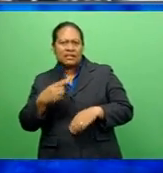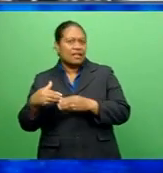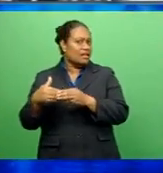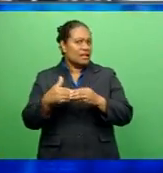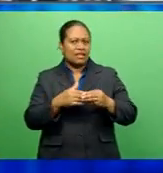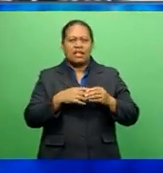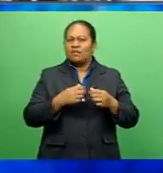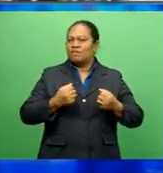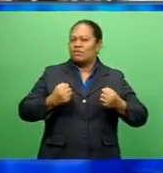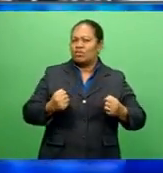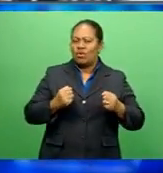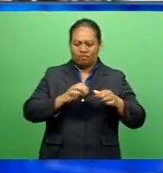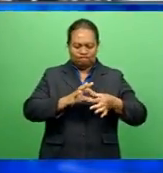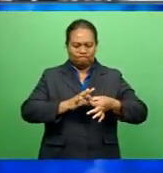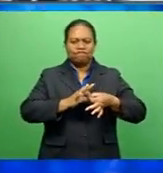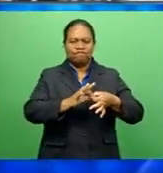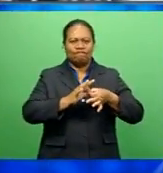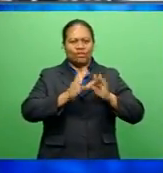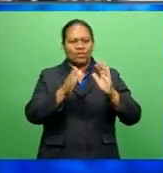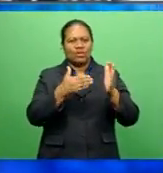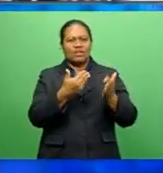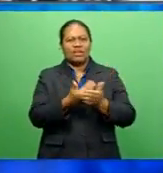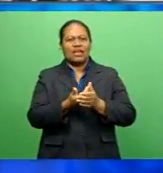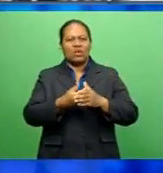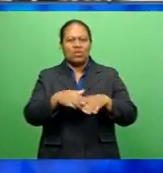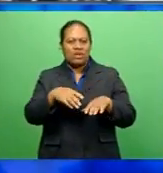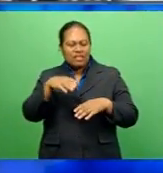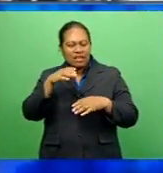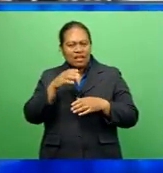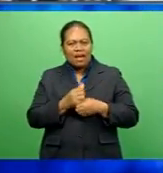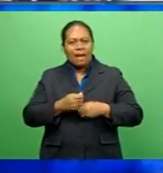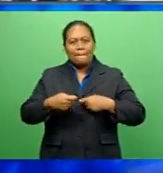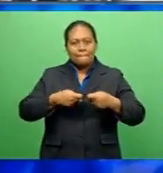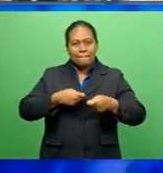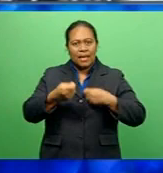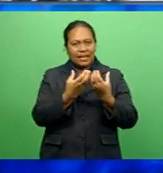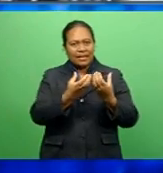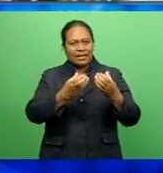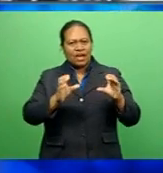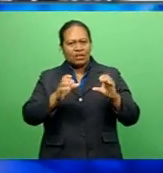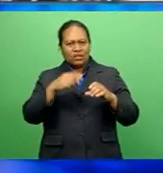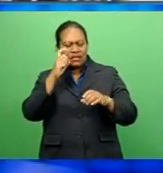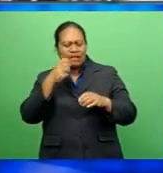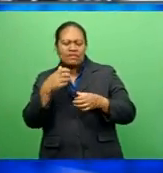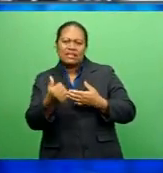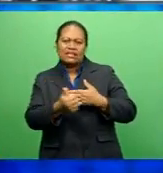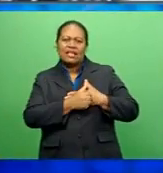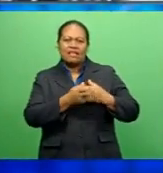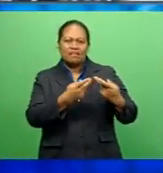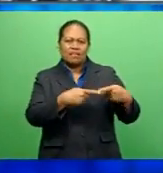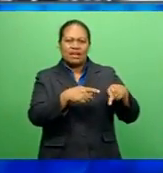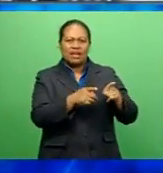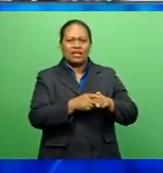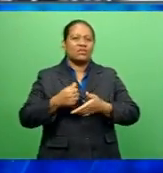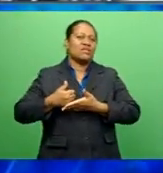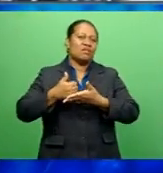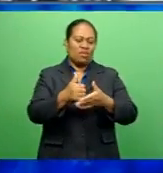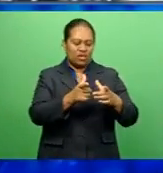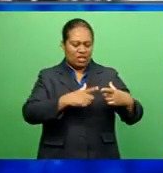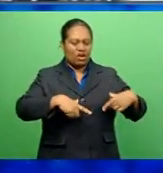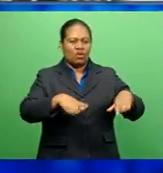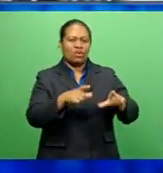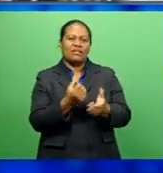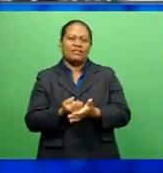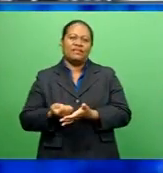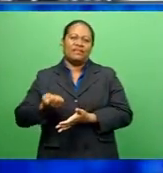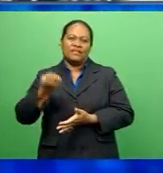stood strong together with the municipal councils in ensuring our markets are safe spaces to continue supporting local economic development